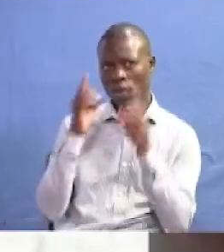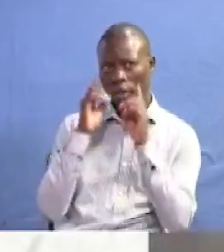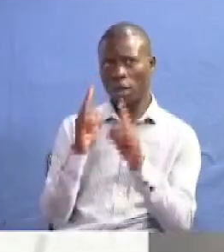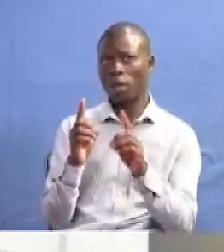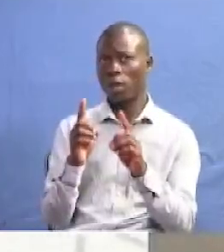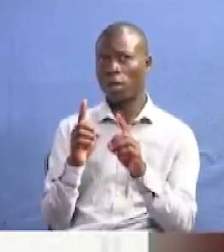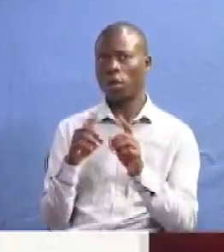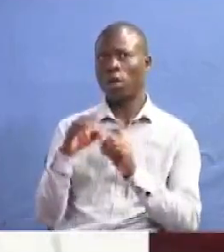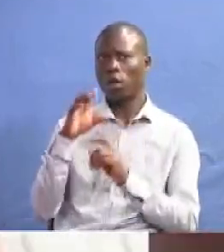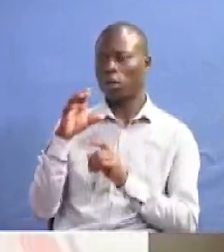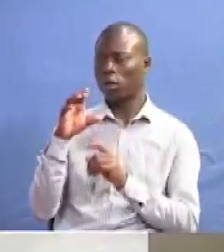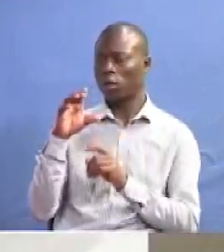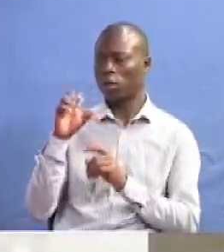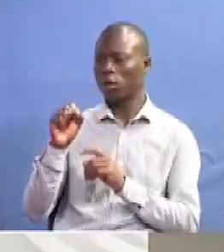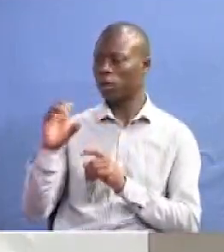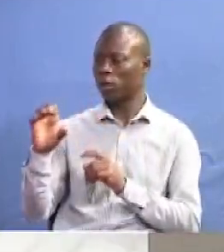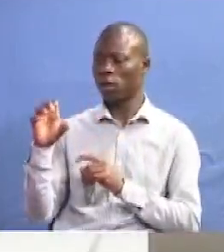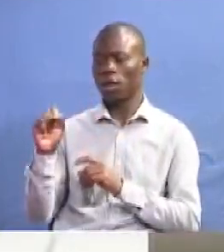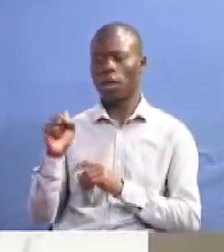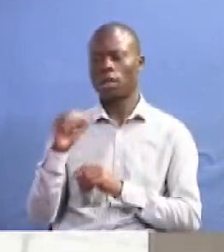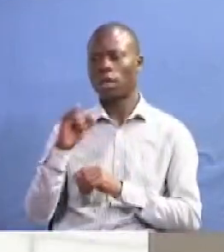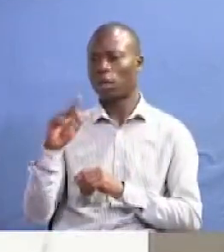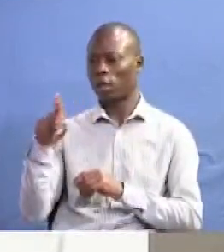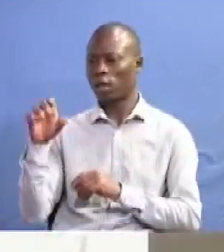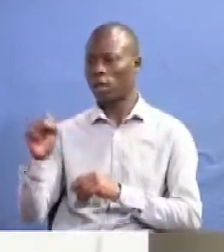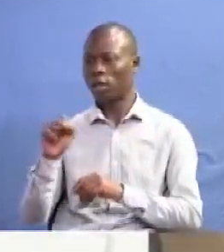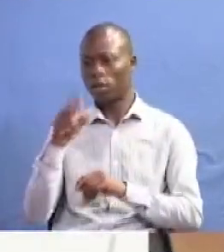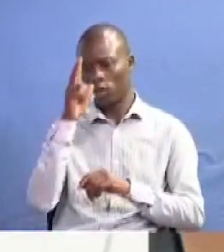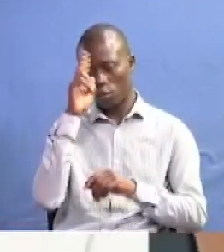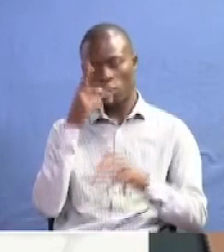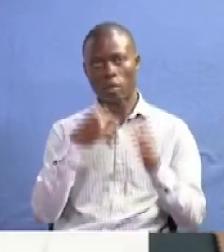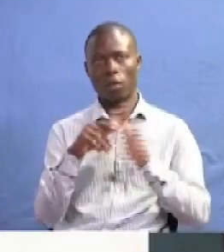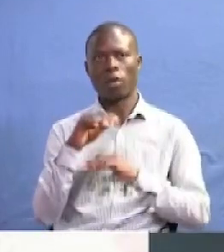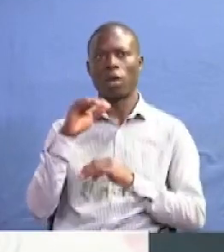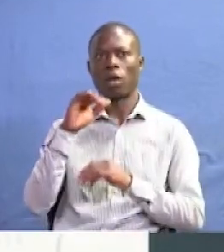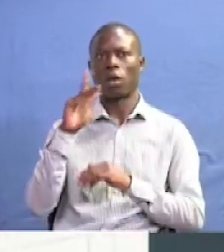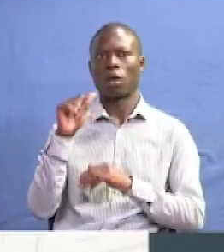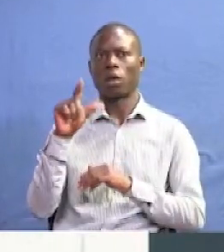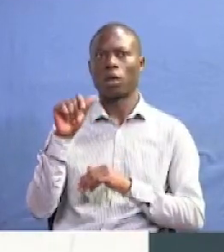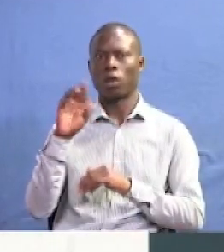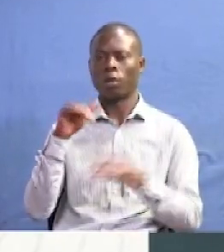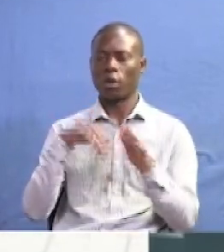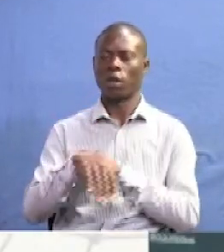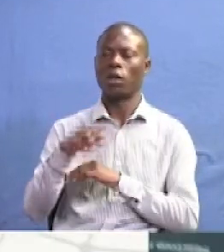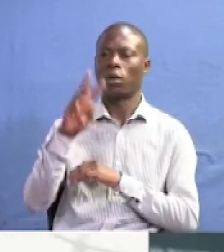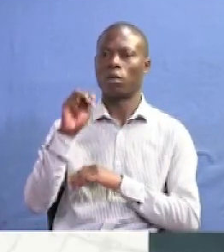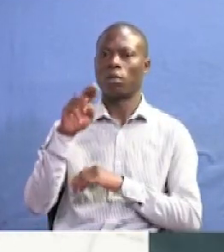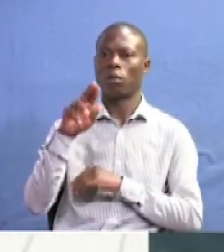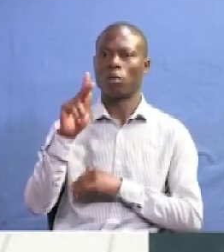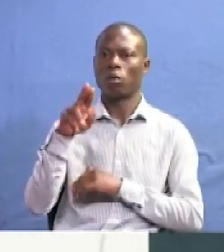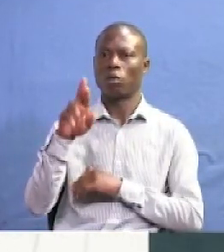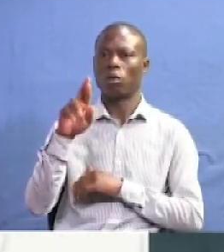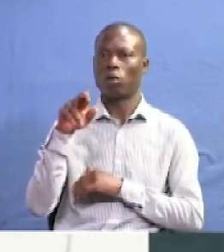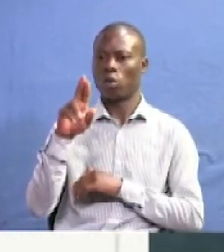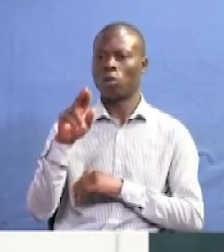and CSIS colleagues visited Collins Jumaisi Kaluma's house in Mukuru Kwanjenga, revealing